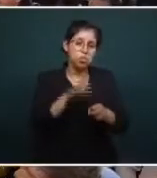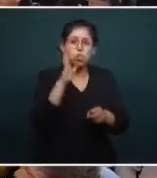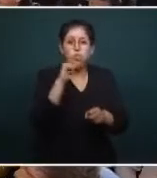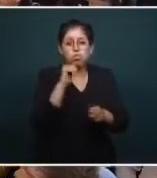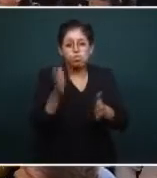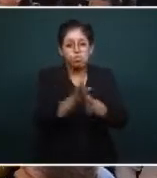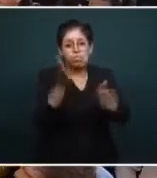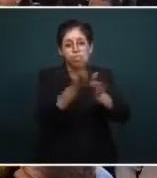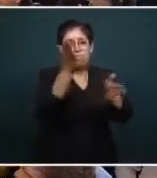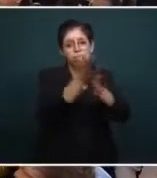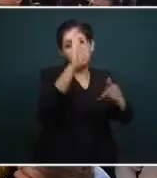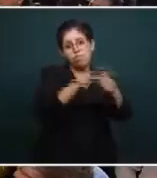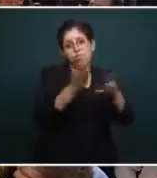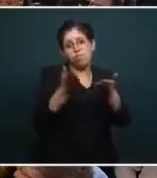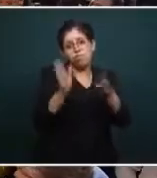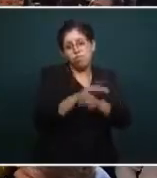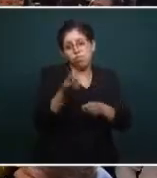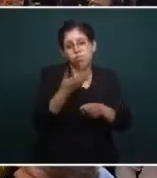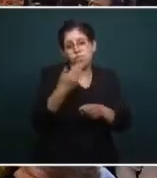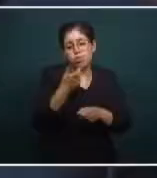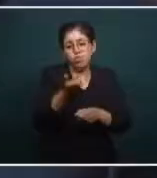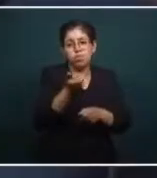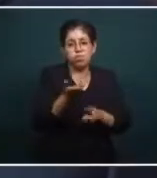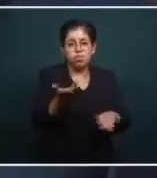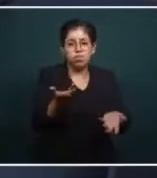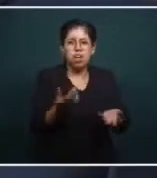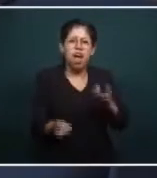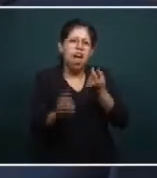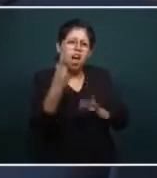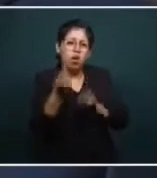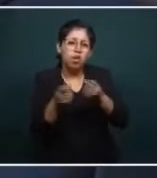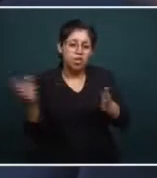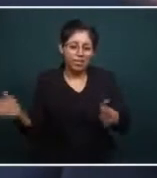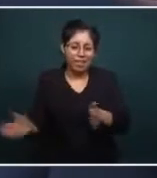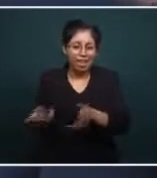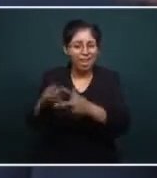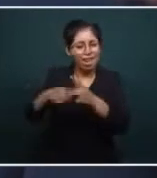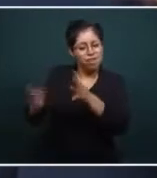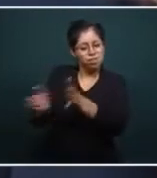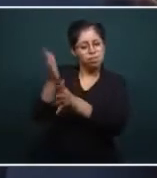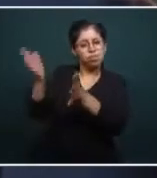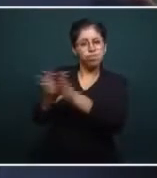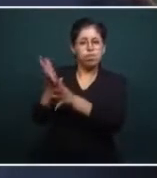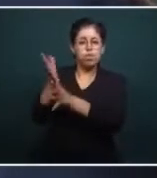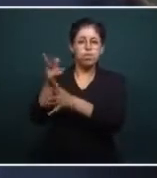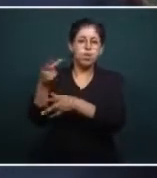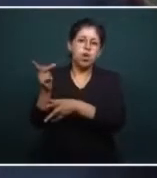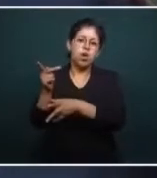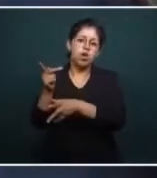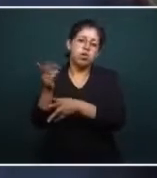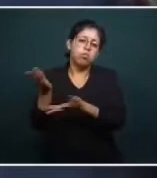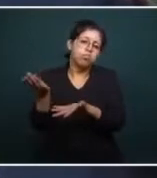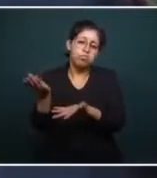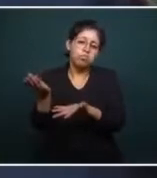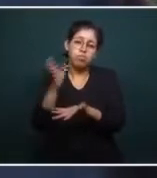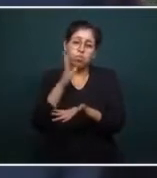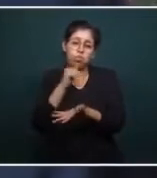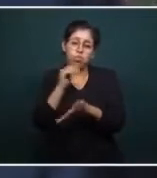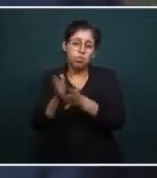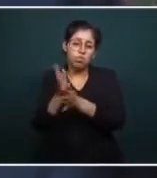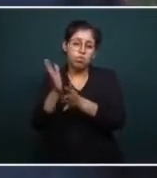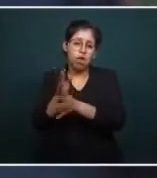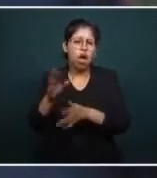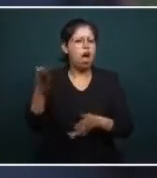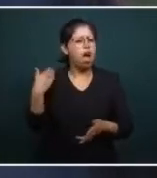inconclusos. inconcluded. Y algunos que no debieron. And some that were not, should not have been initiated. Acabo de